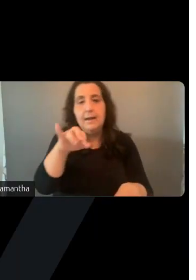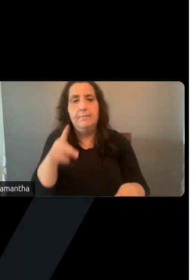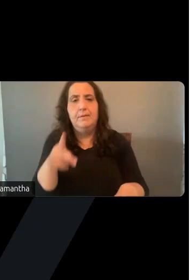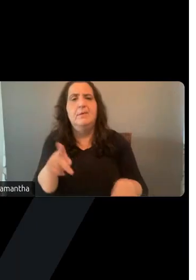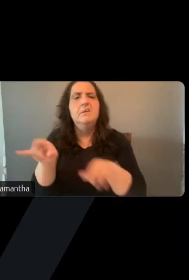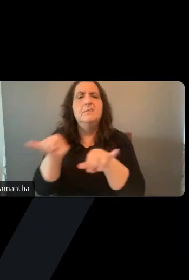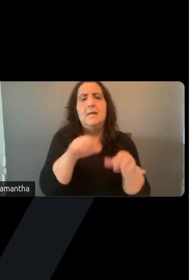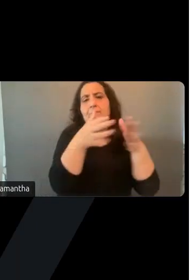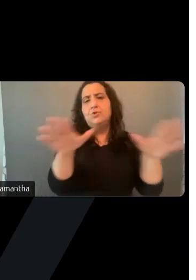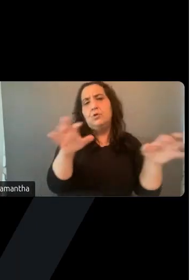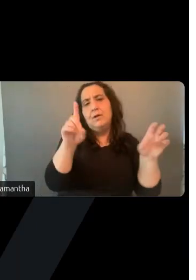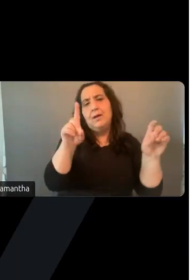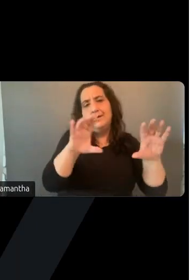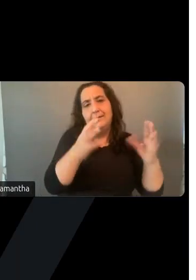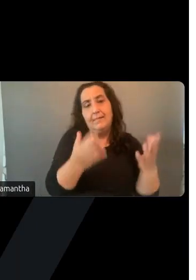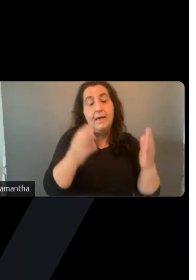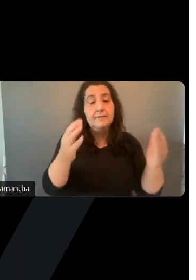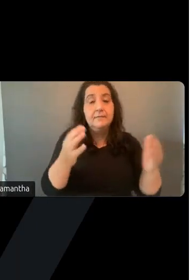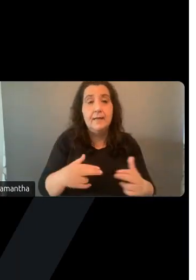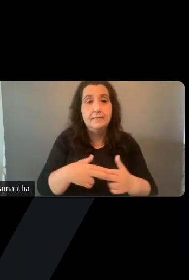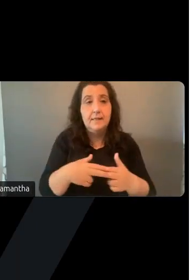class. We can go to the next slide.